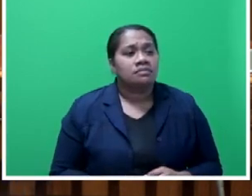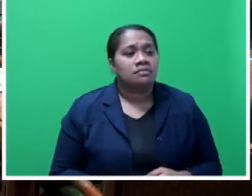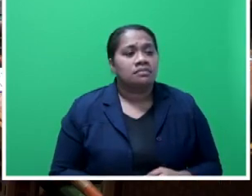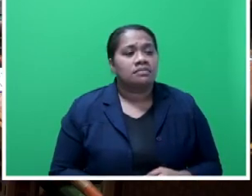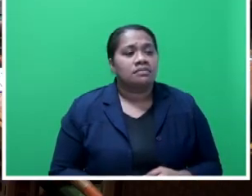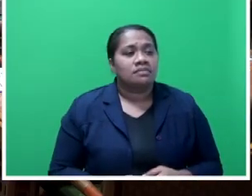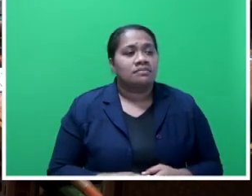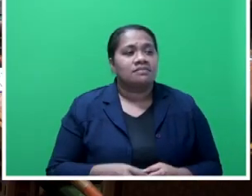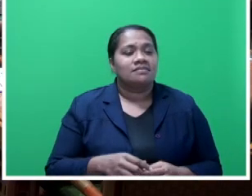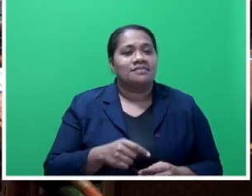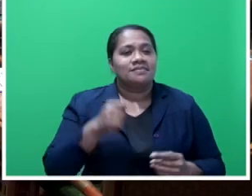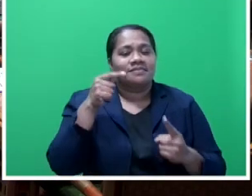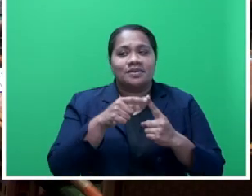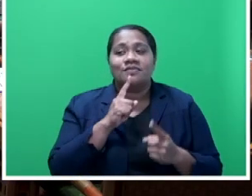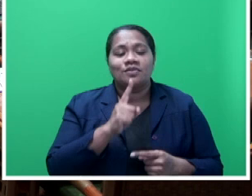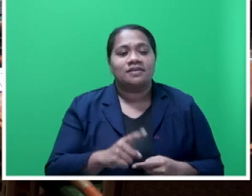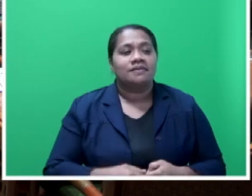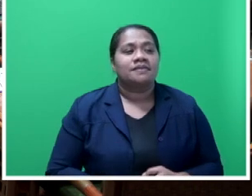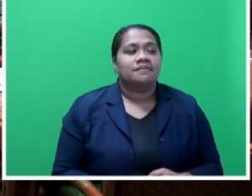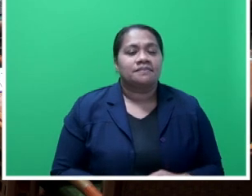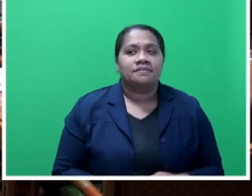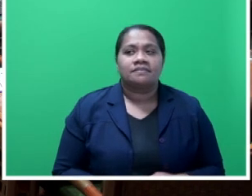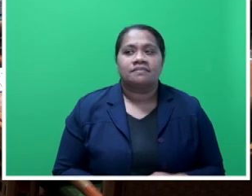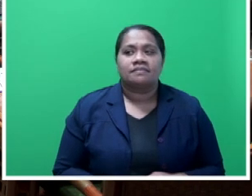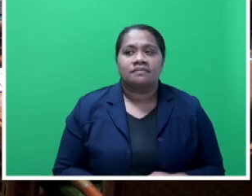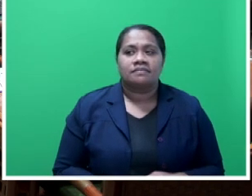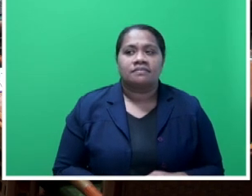Point of order, sir. Yes.